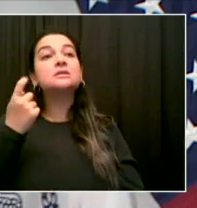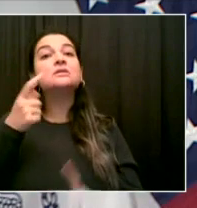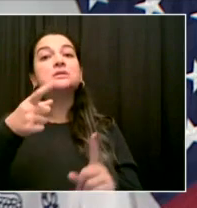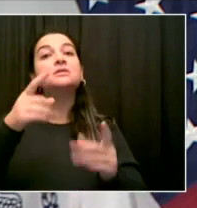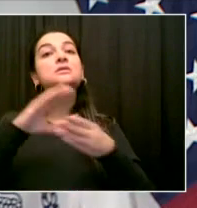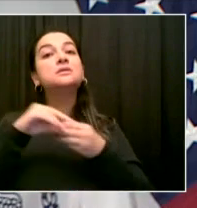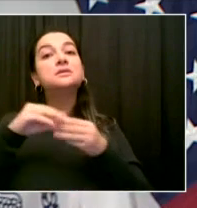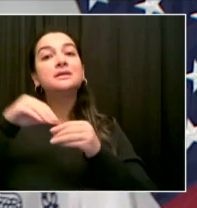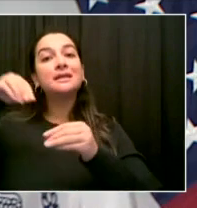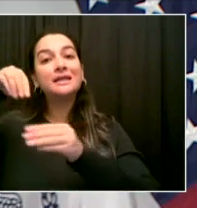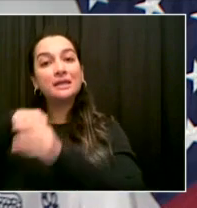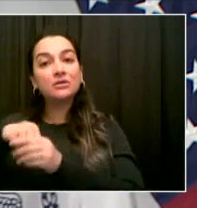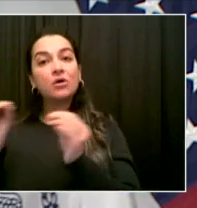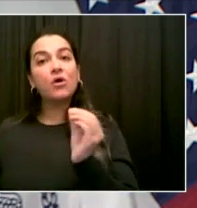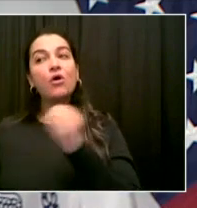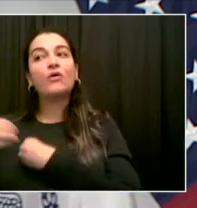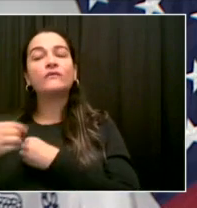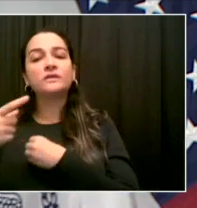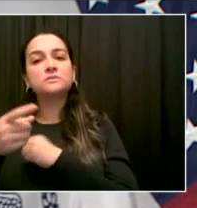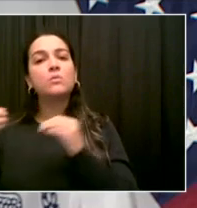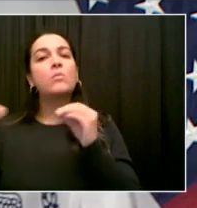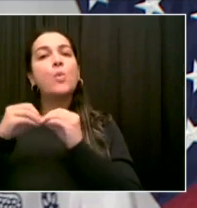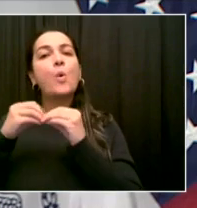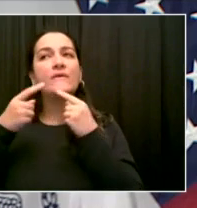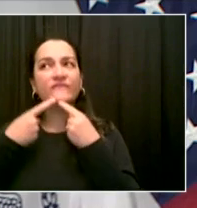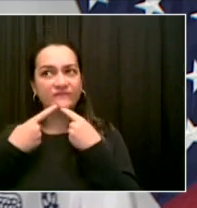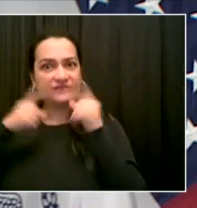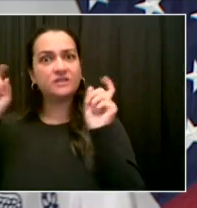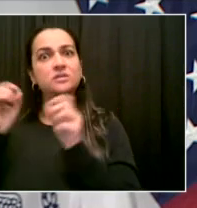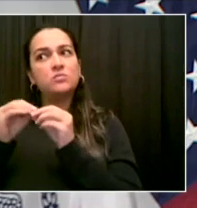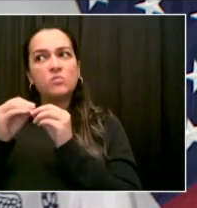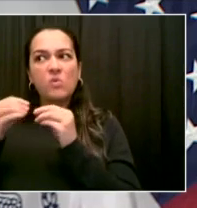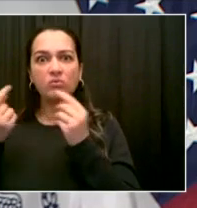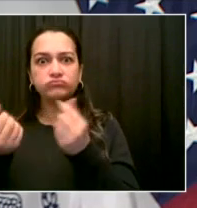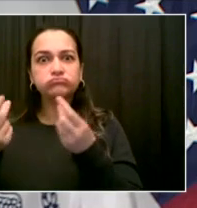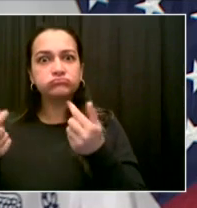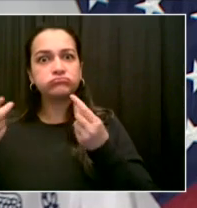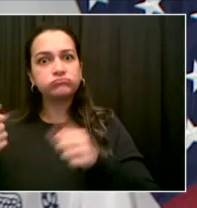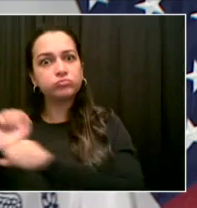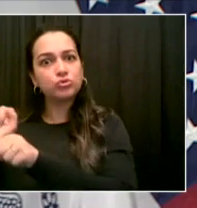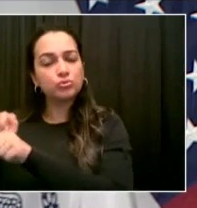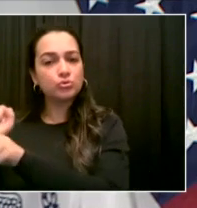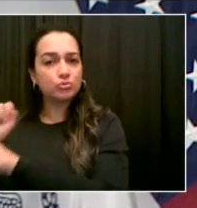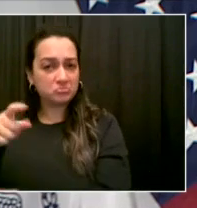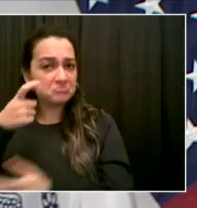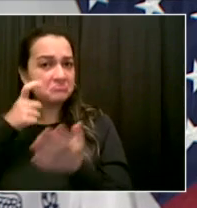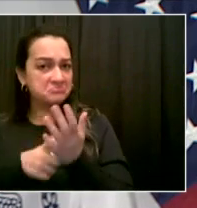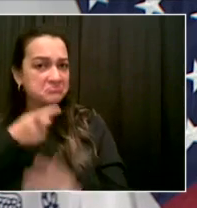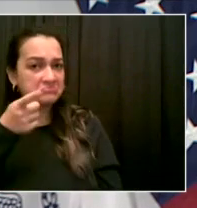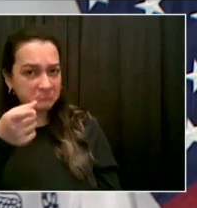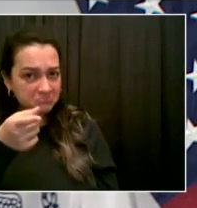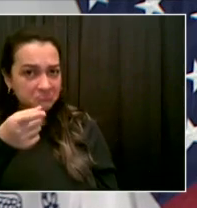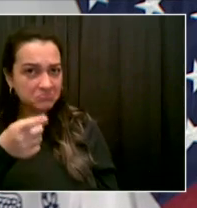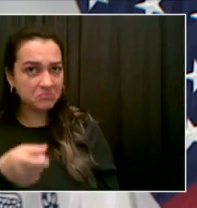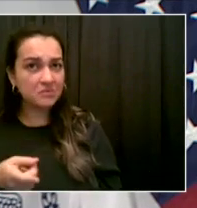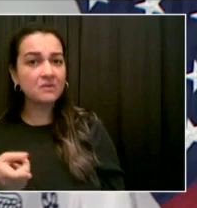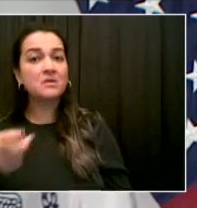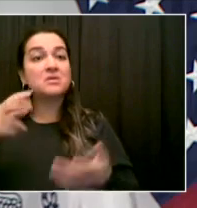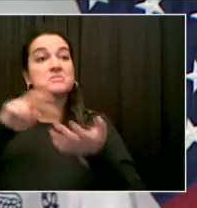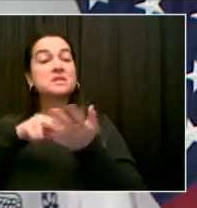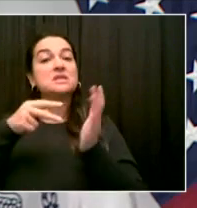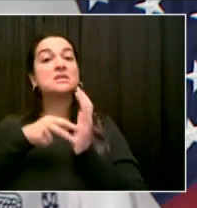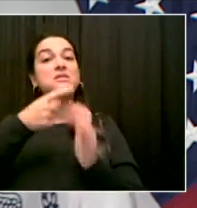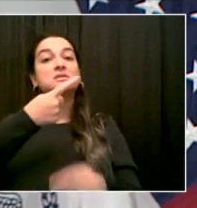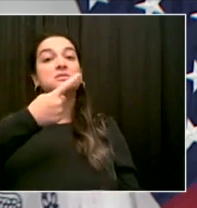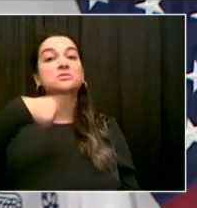past presentations that the same precautions used effectively at schools are being used at city offices to keep